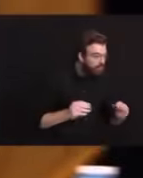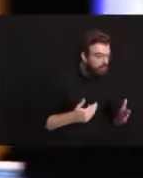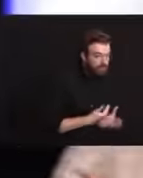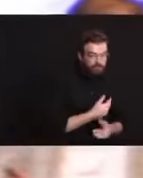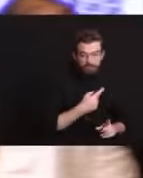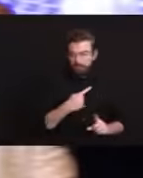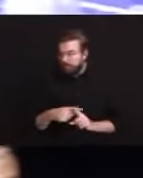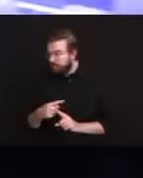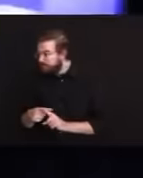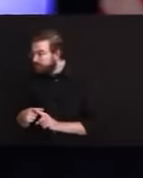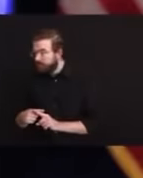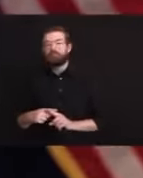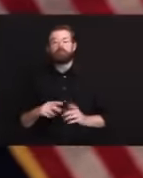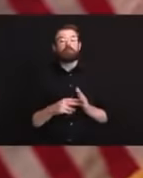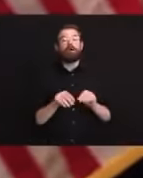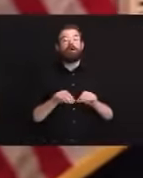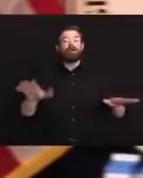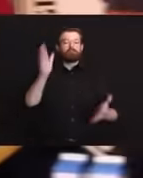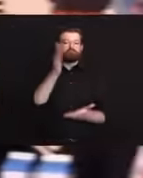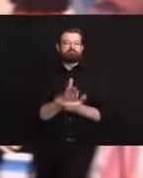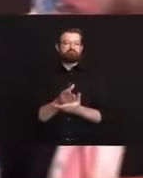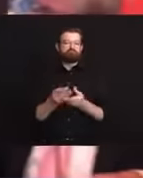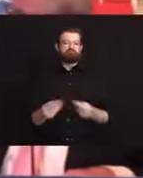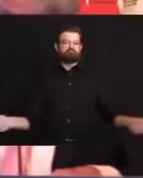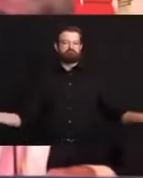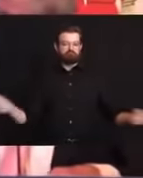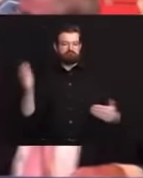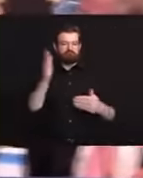Anything else that is open from Dustin's questions?